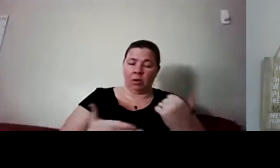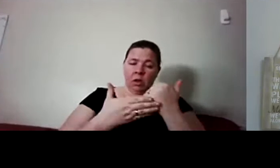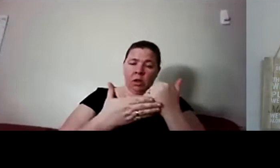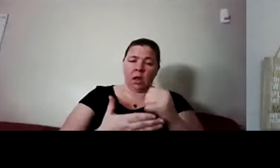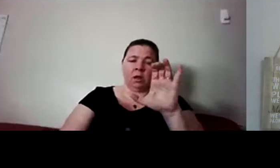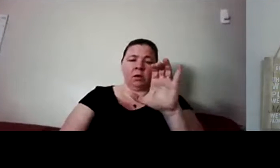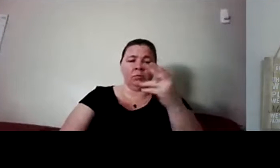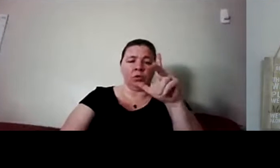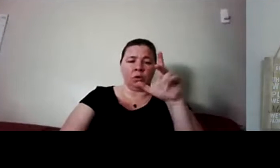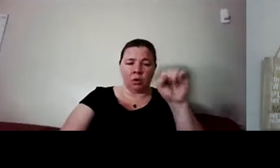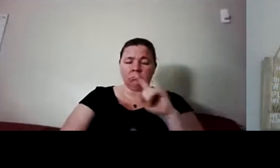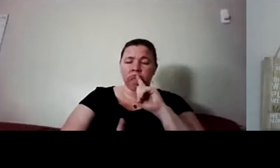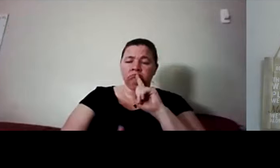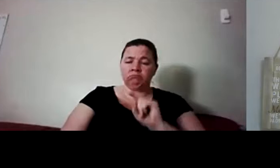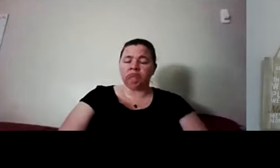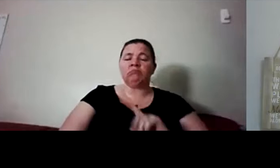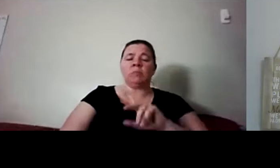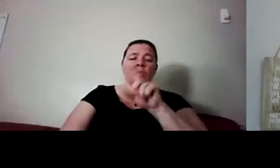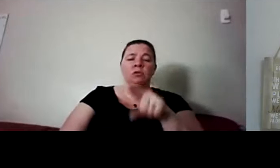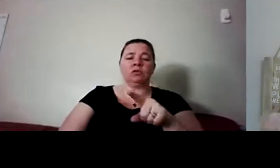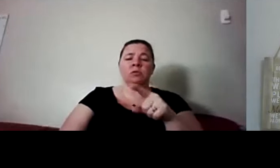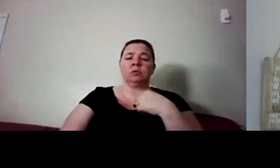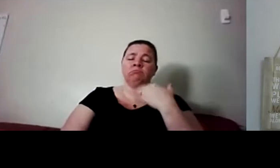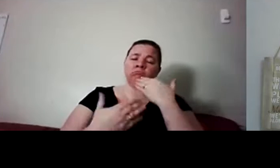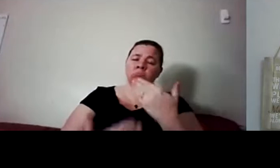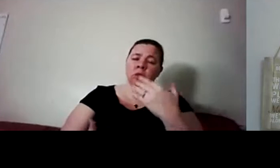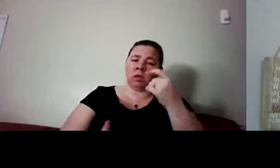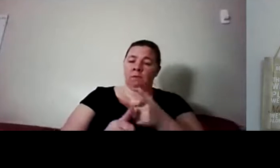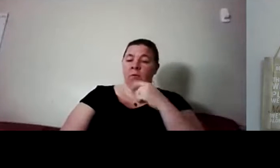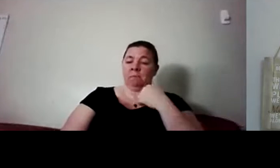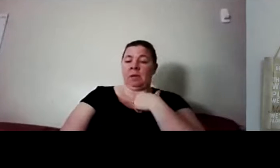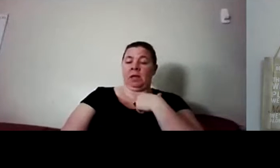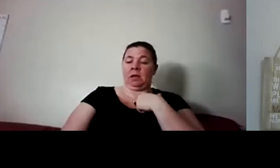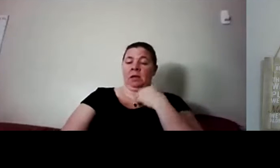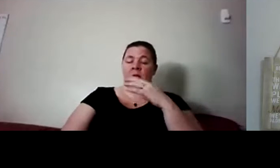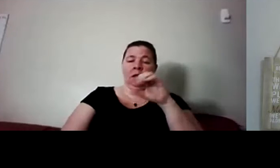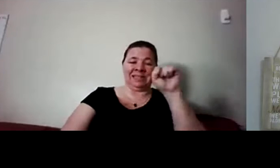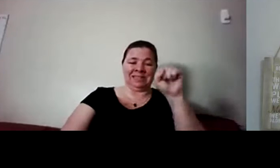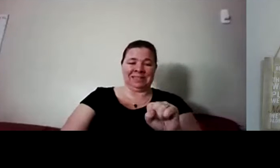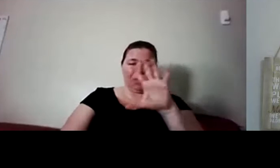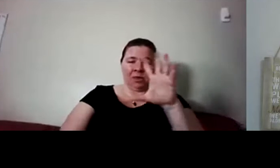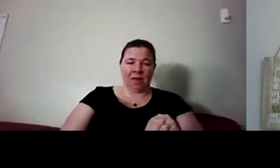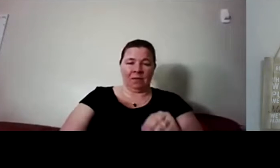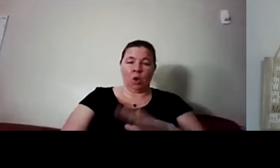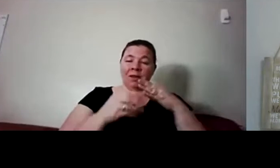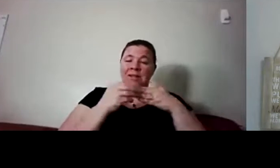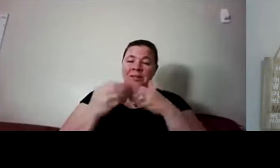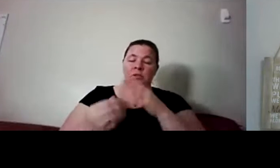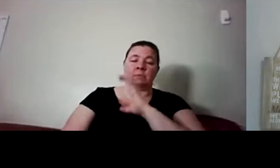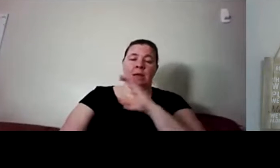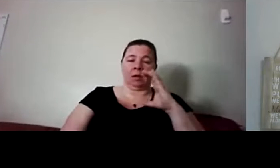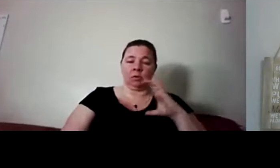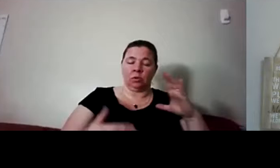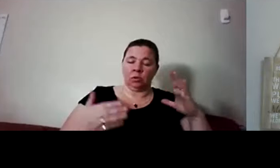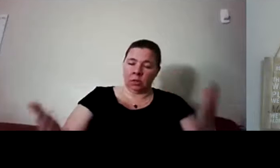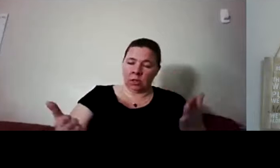answer questions. And I just thank you. So, and from me, South Africa, I'm on the Leadership Council here to help and